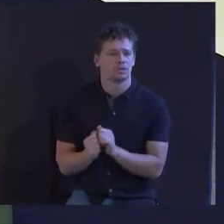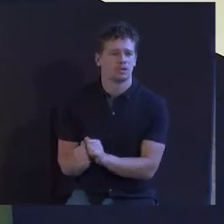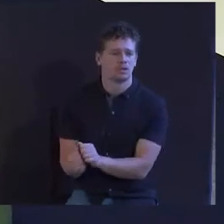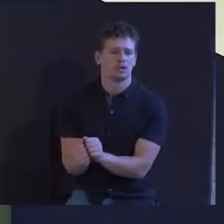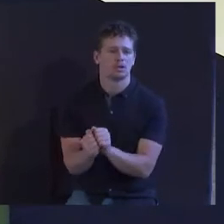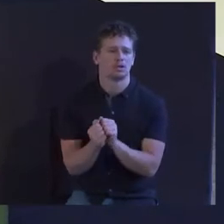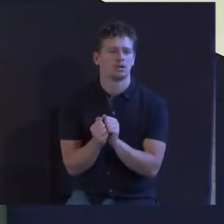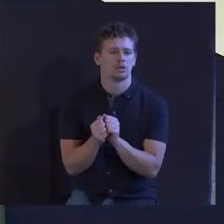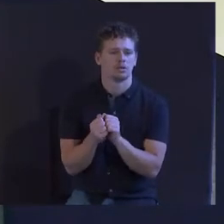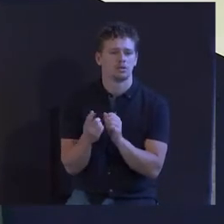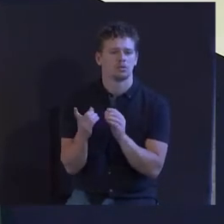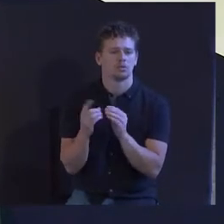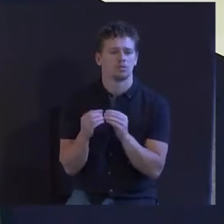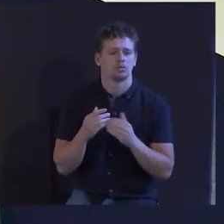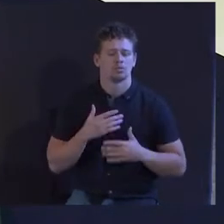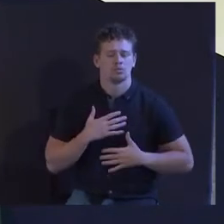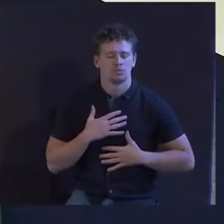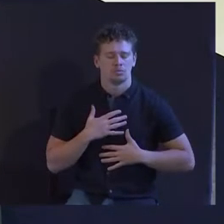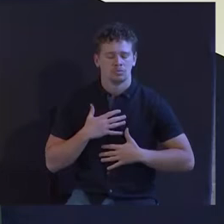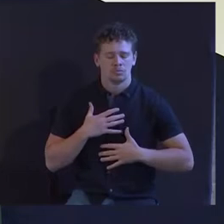And another breath,